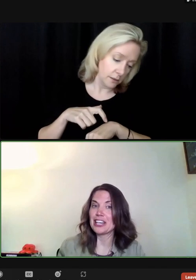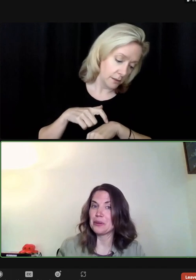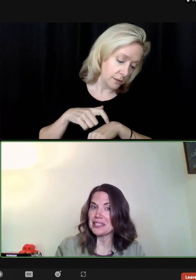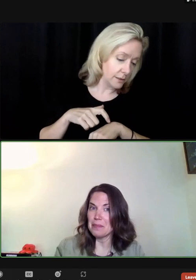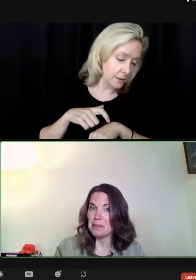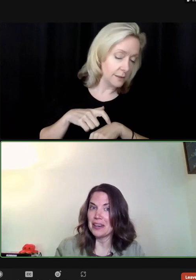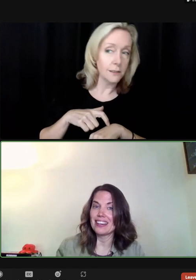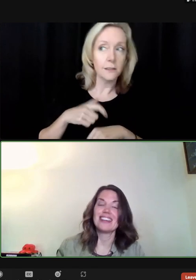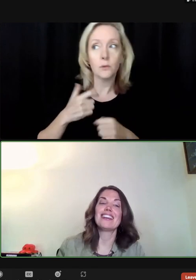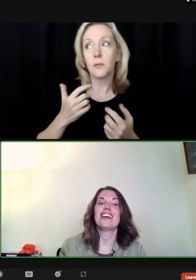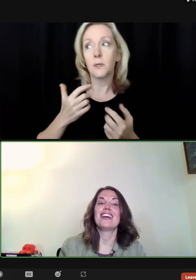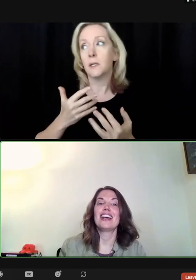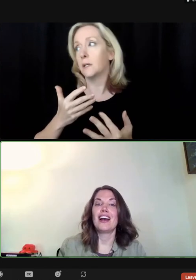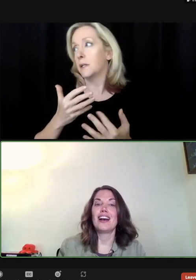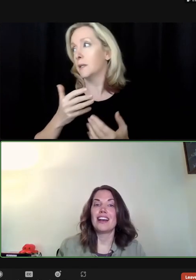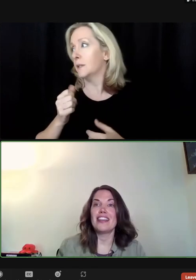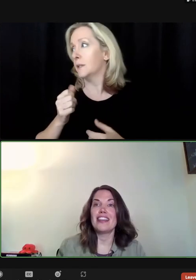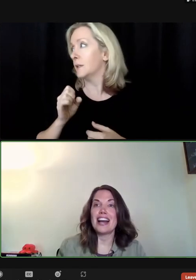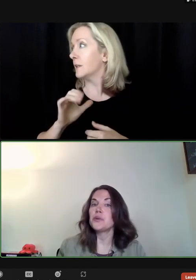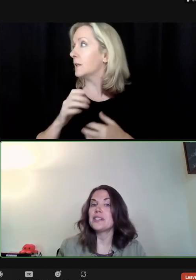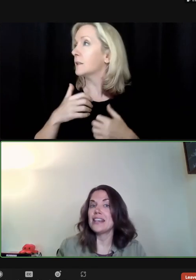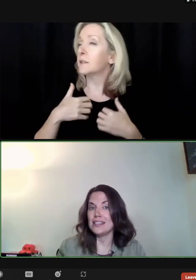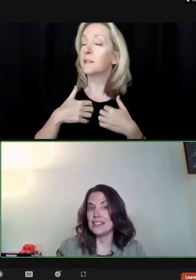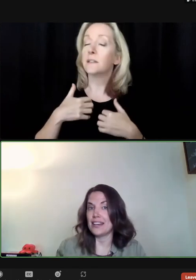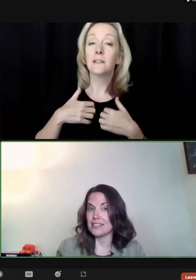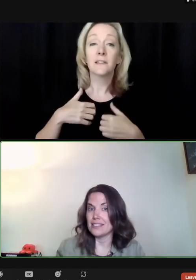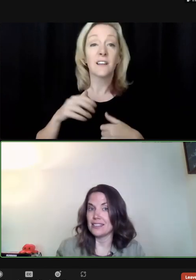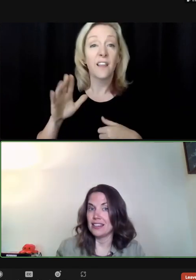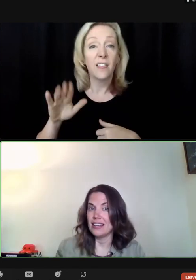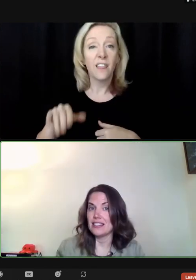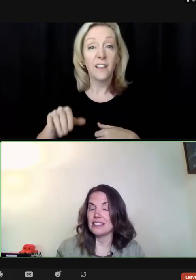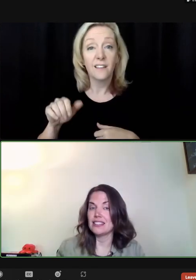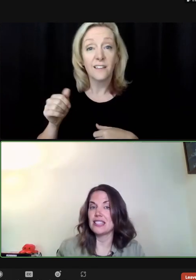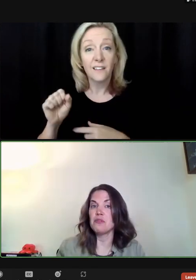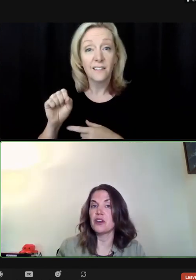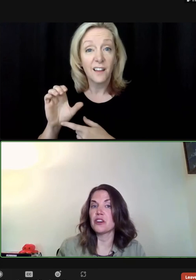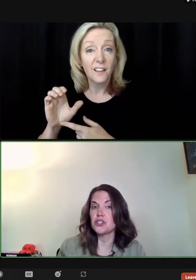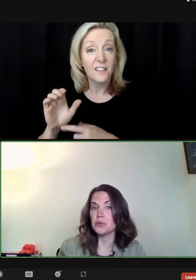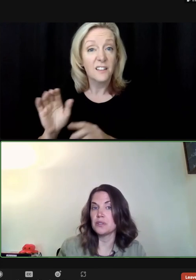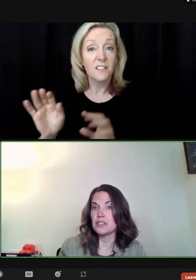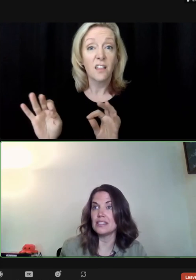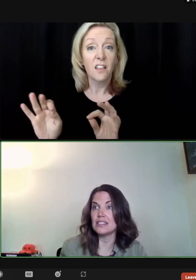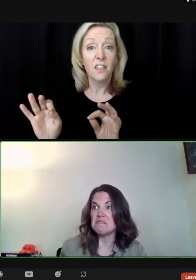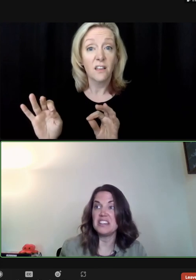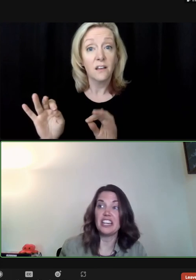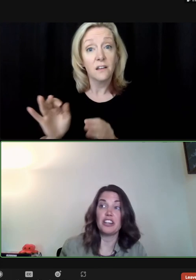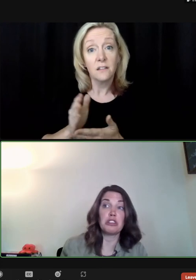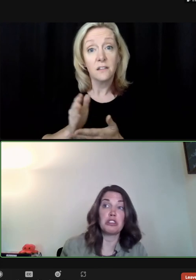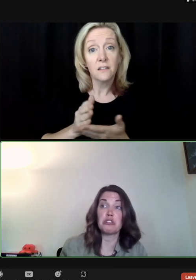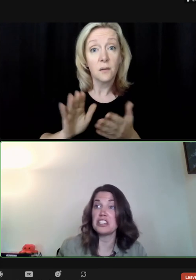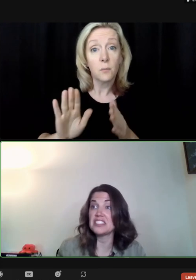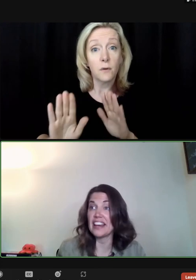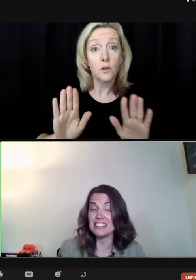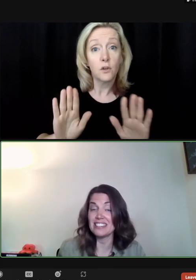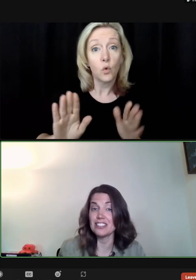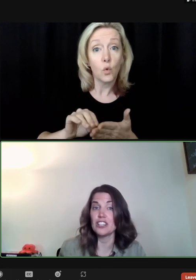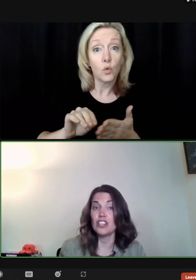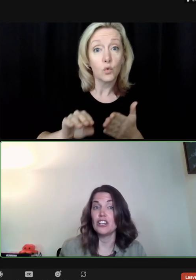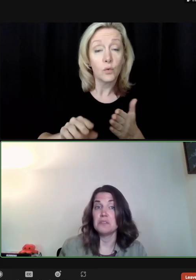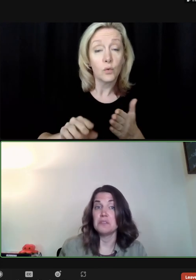right, we're waiting here, what's happening? That's only 10 seconds. Some of our students need